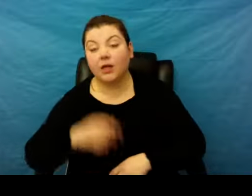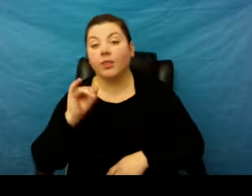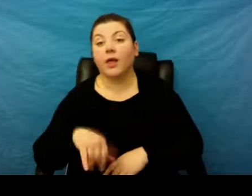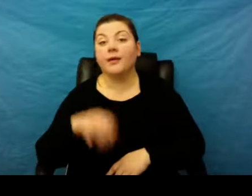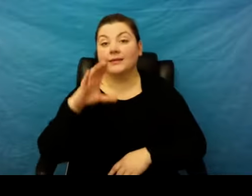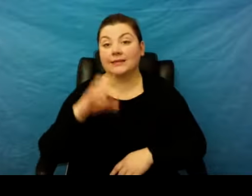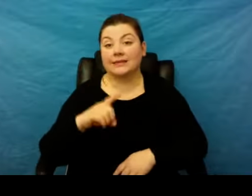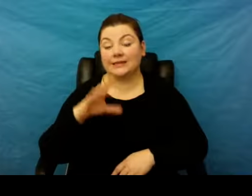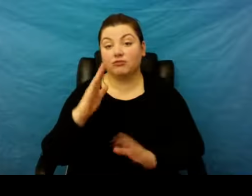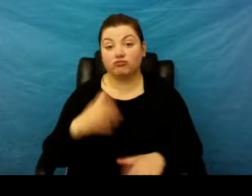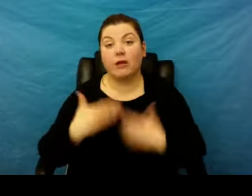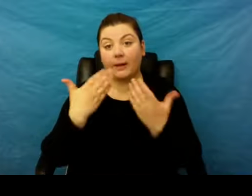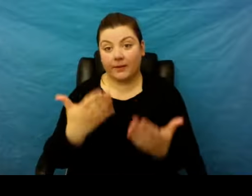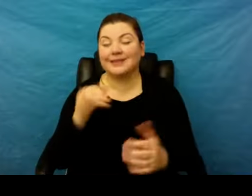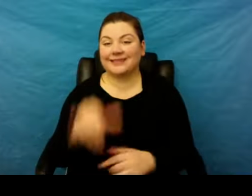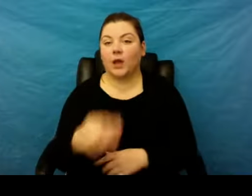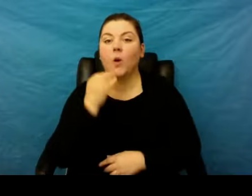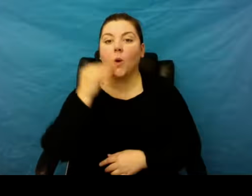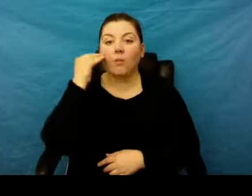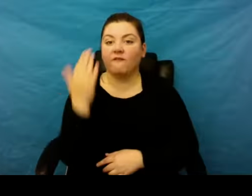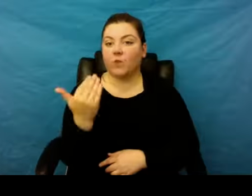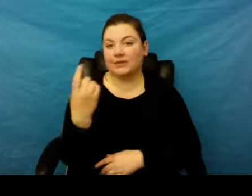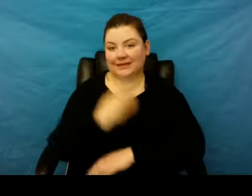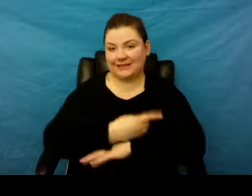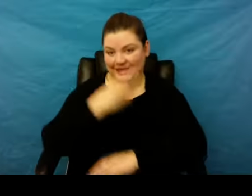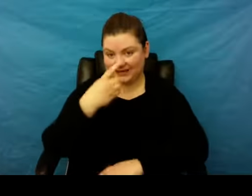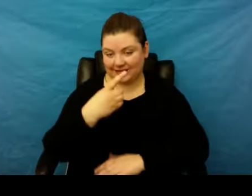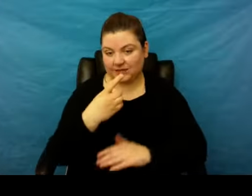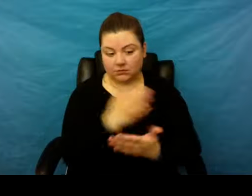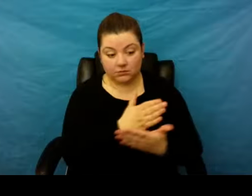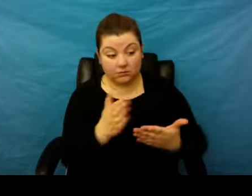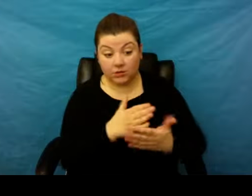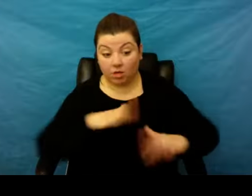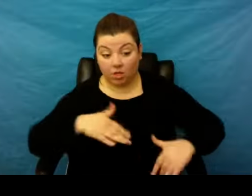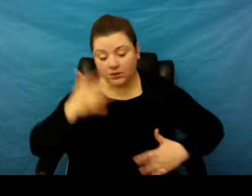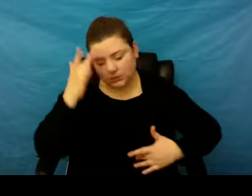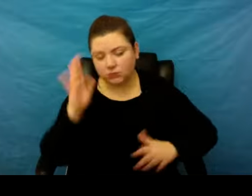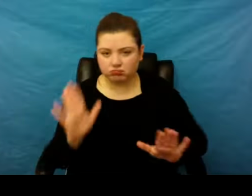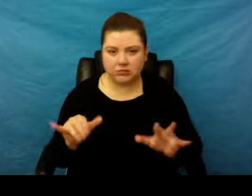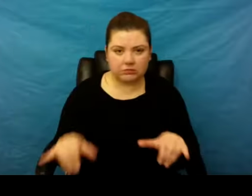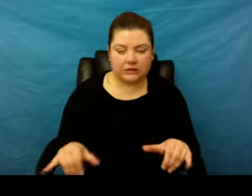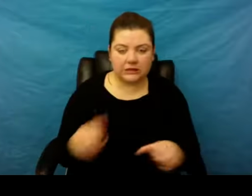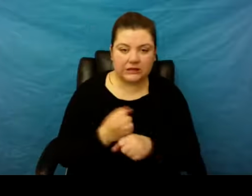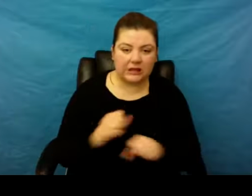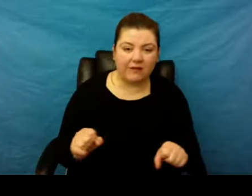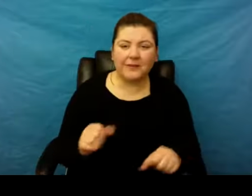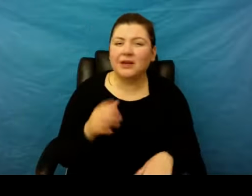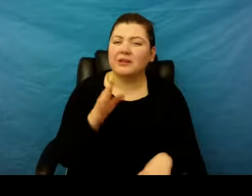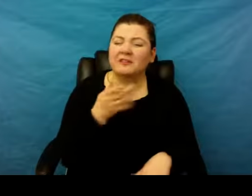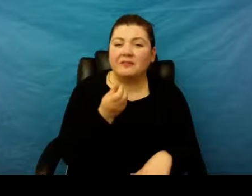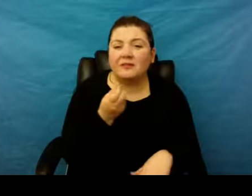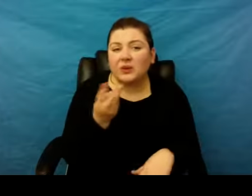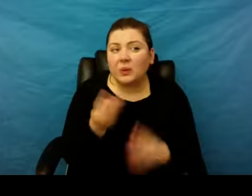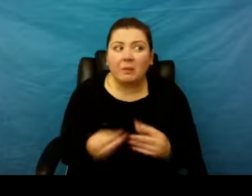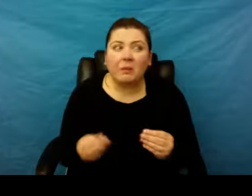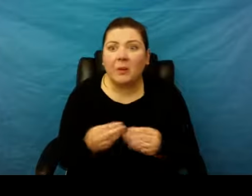is for people to stay home for 14 days. And then there's been the rarest of reports of it being beyond that. So I would say